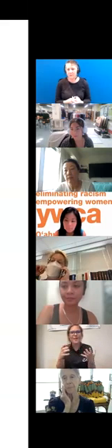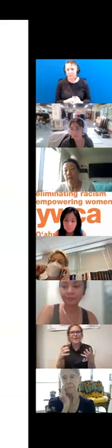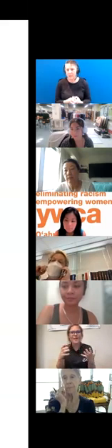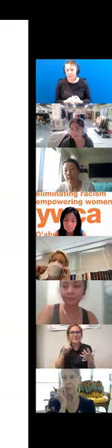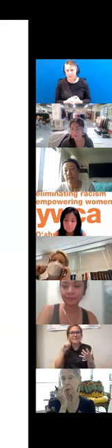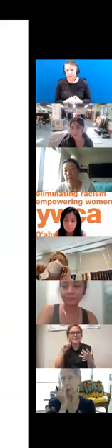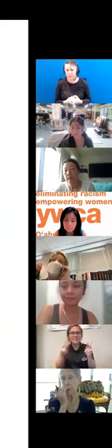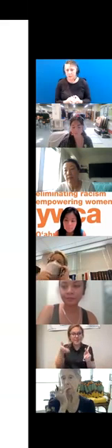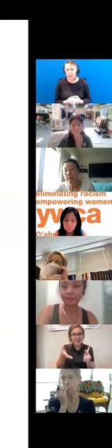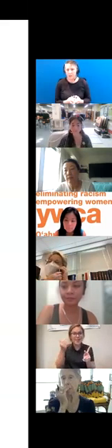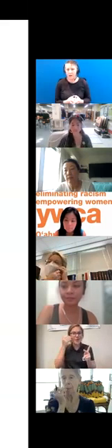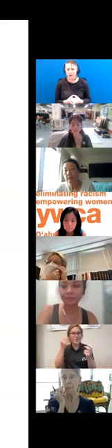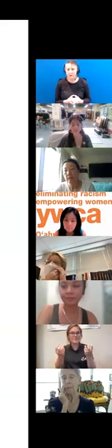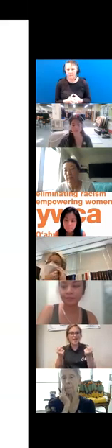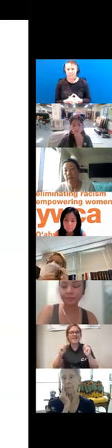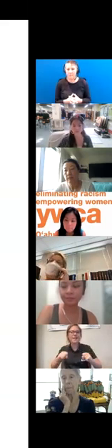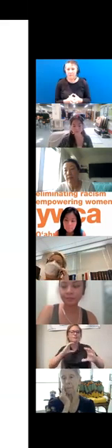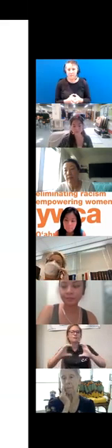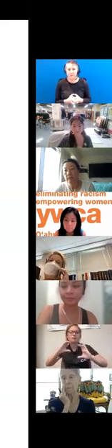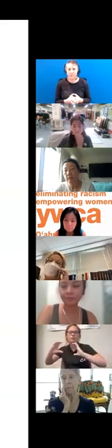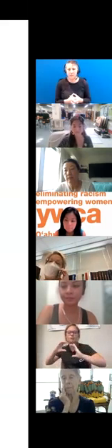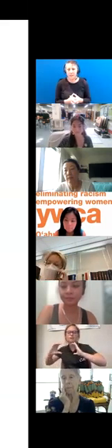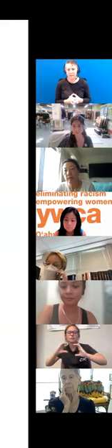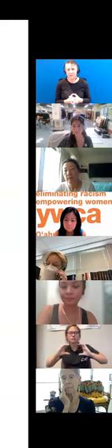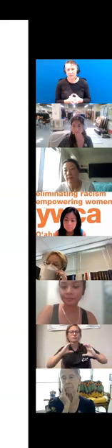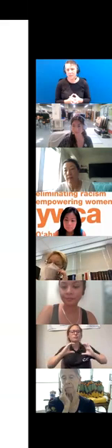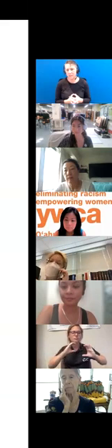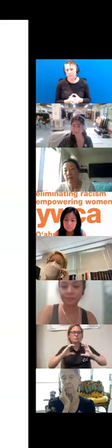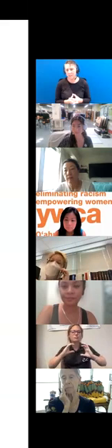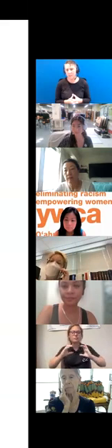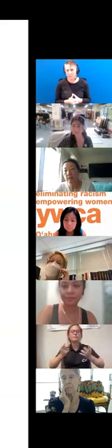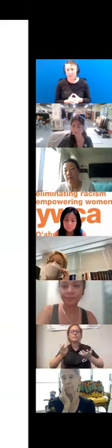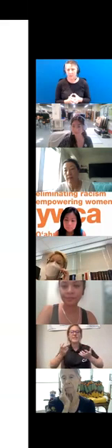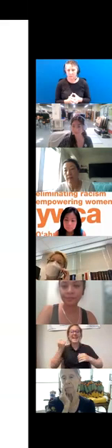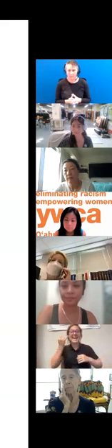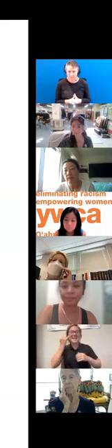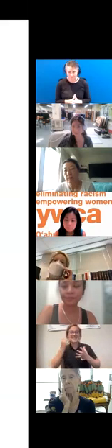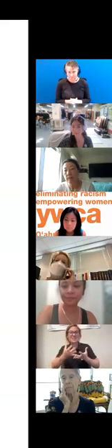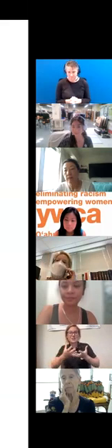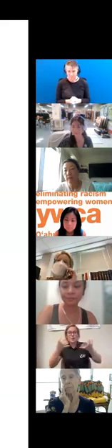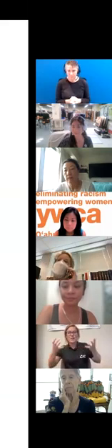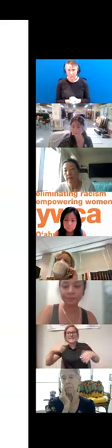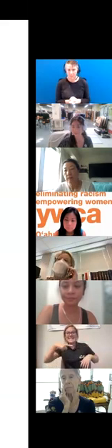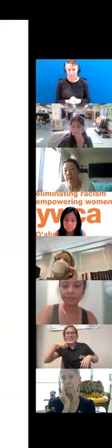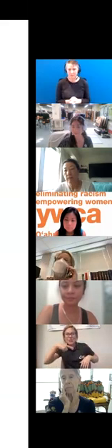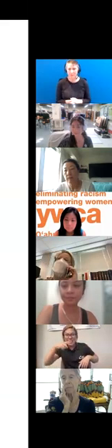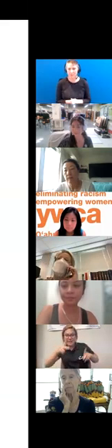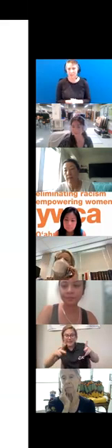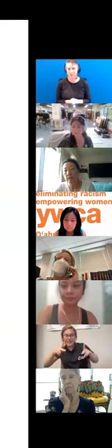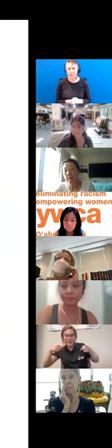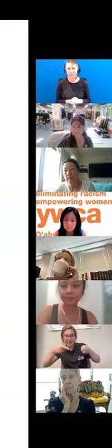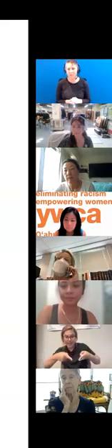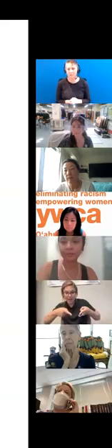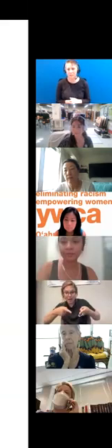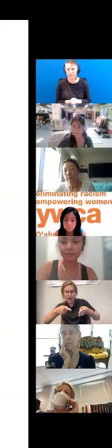that deaf people might go to. Deaf people who know sign language can communicate with. So if there's a